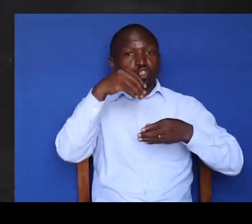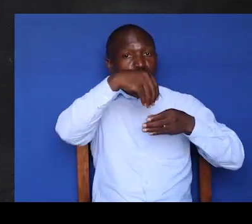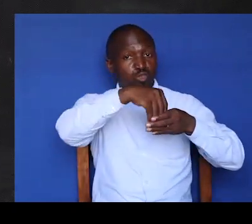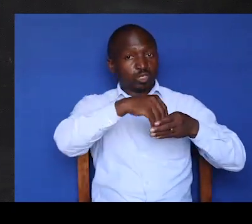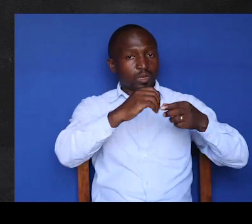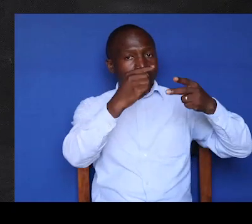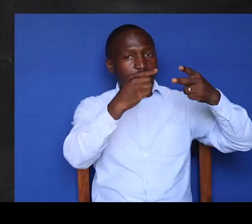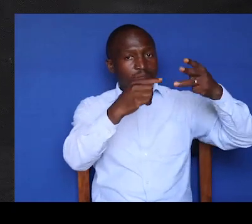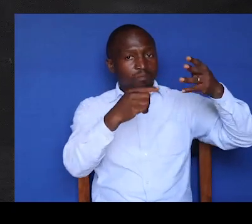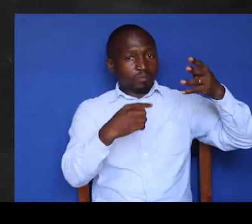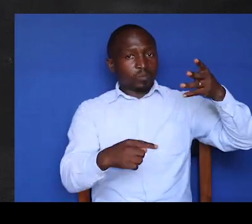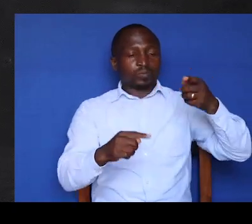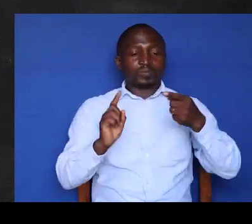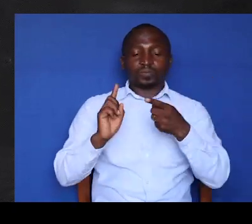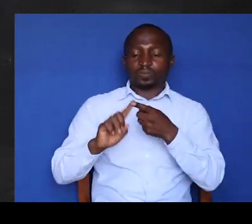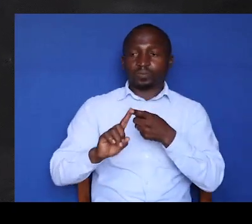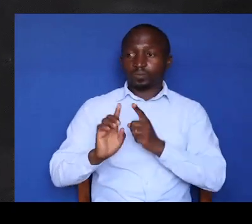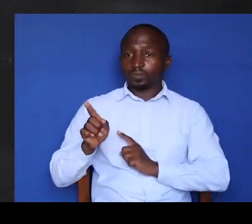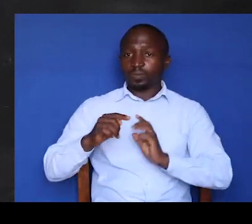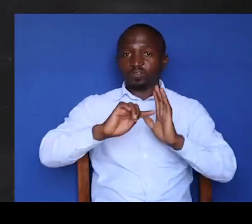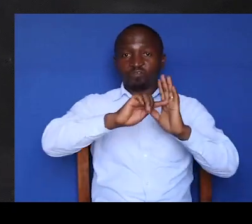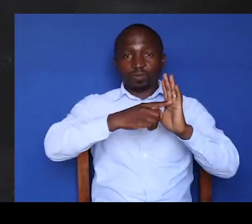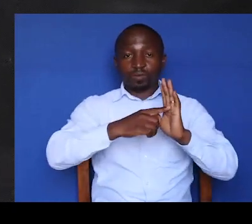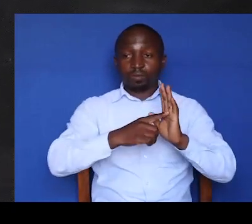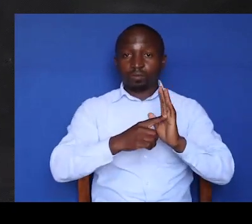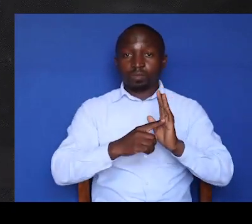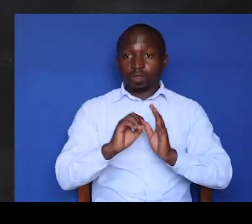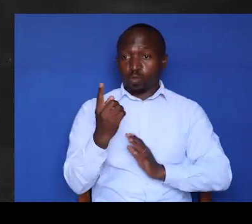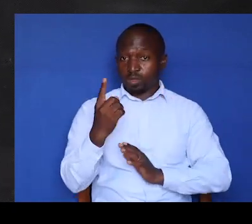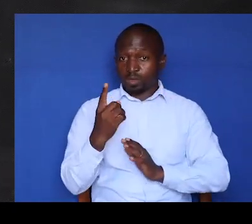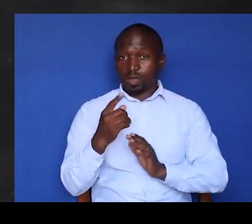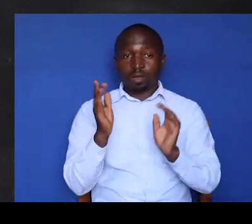the following. 1, we have the factor of climate.